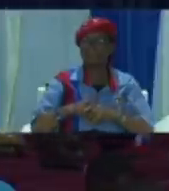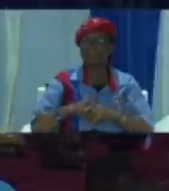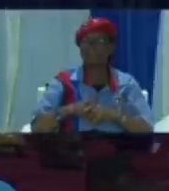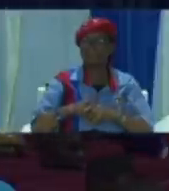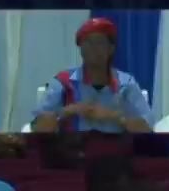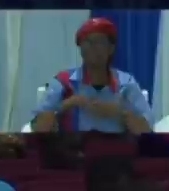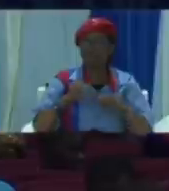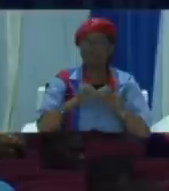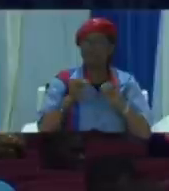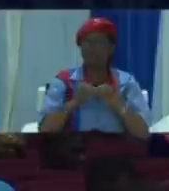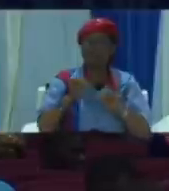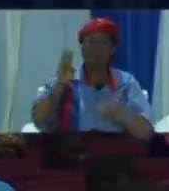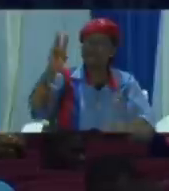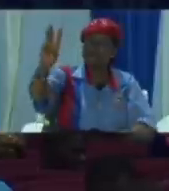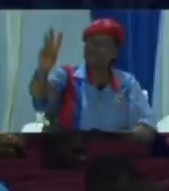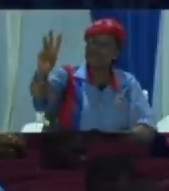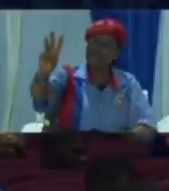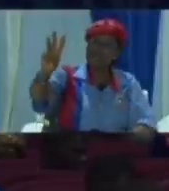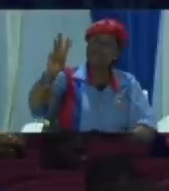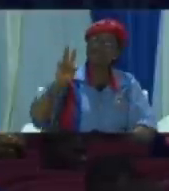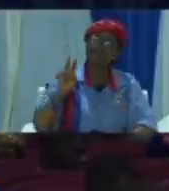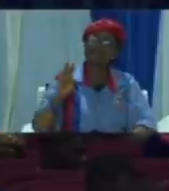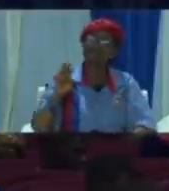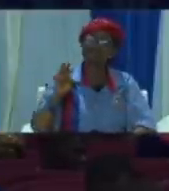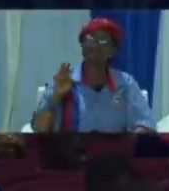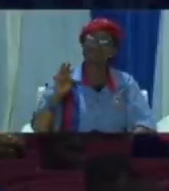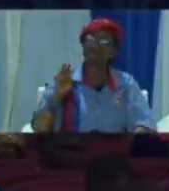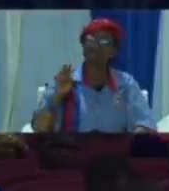Number six. Ikefa.